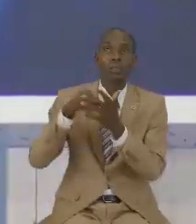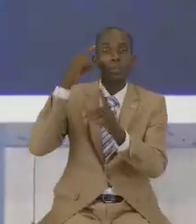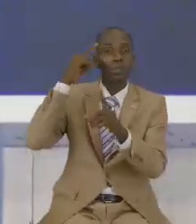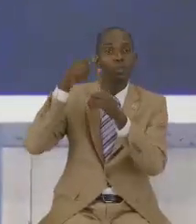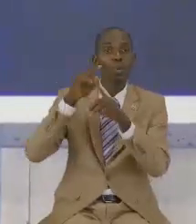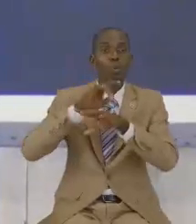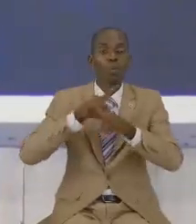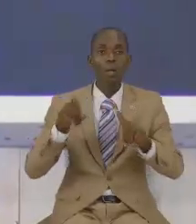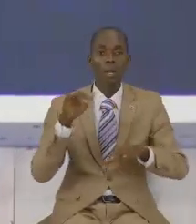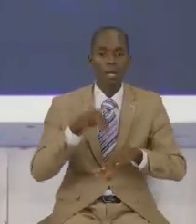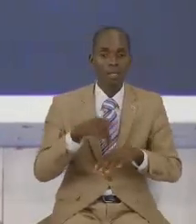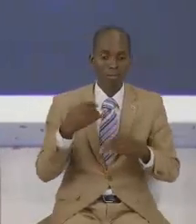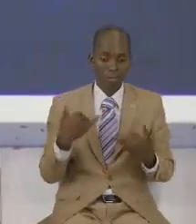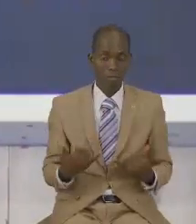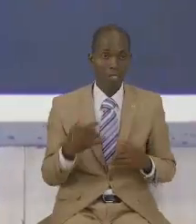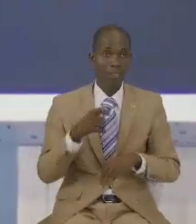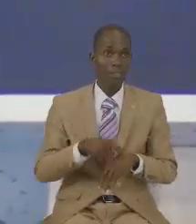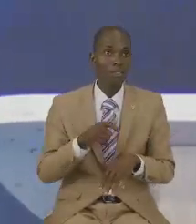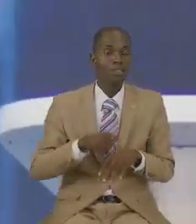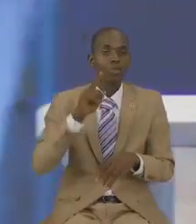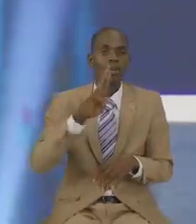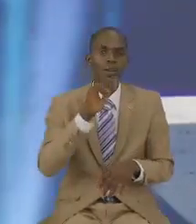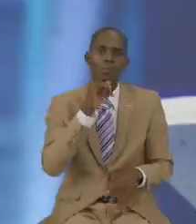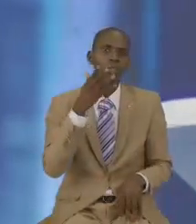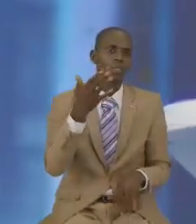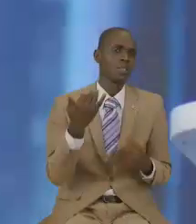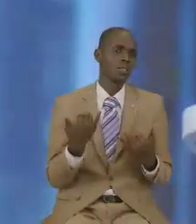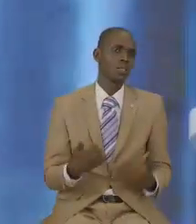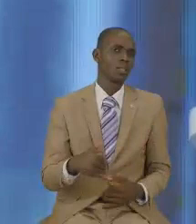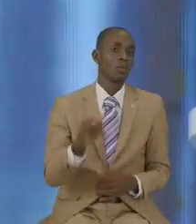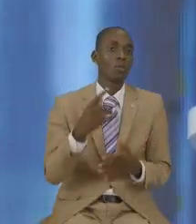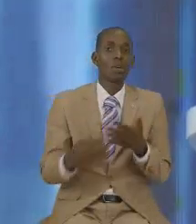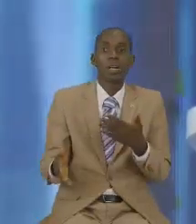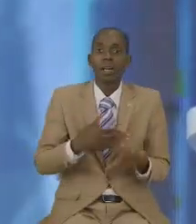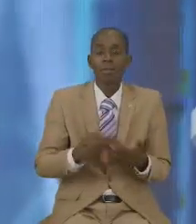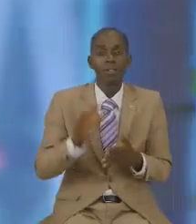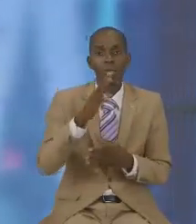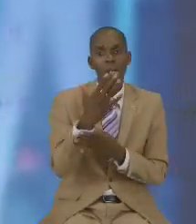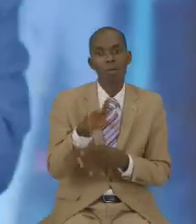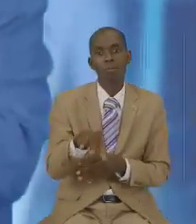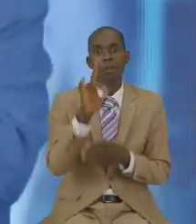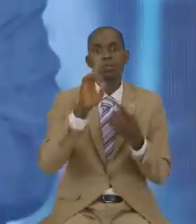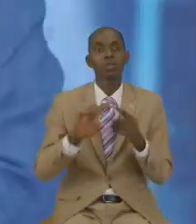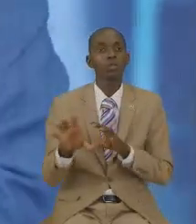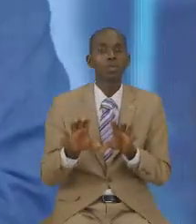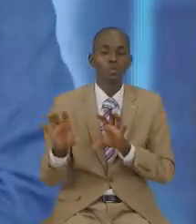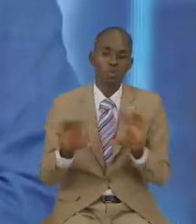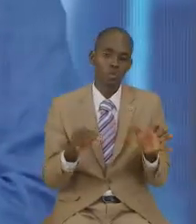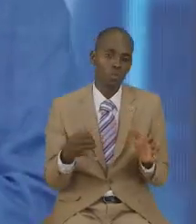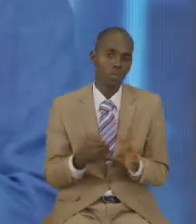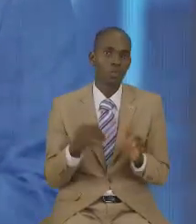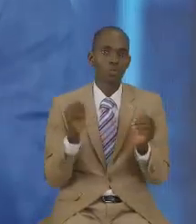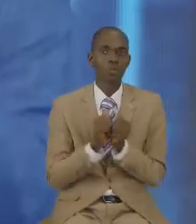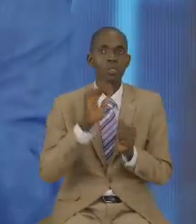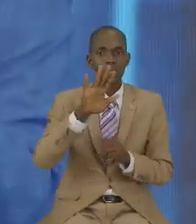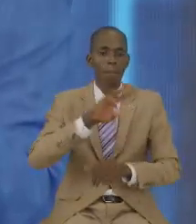present time today, you are not there yet. Whatsoever thy hand findeth to do it with thy